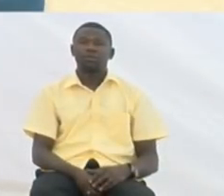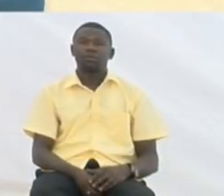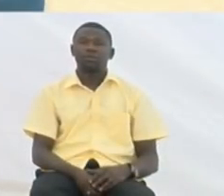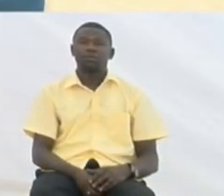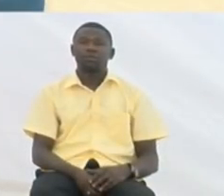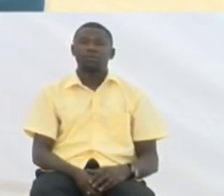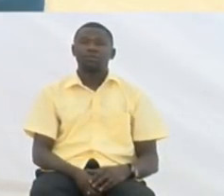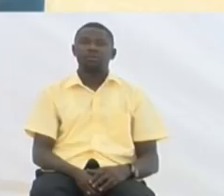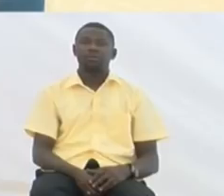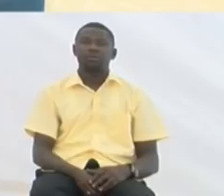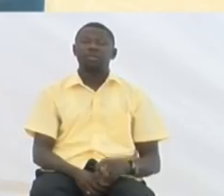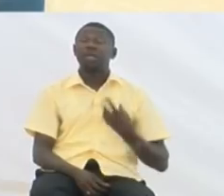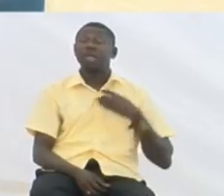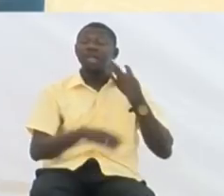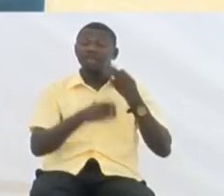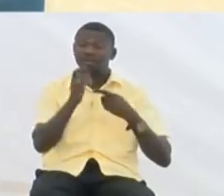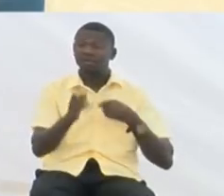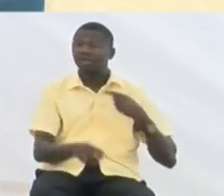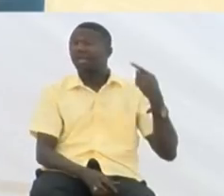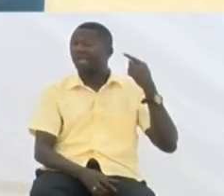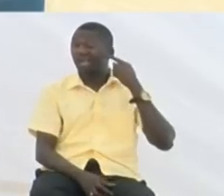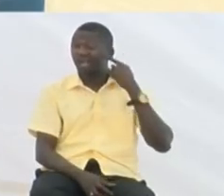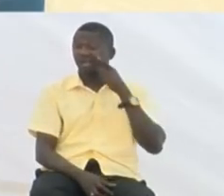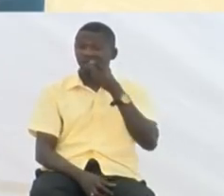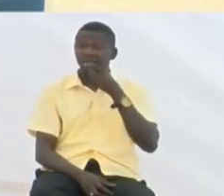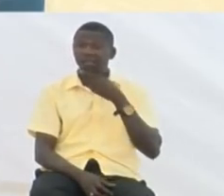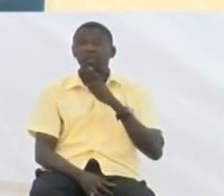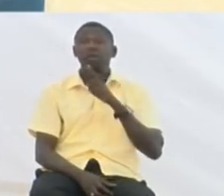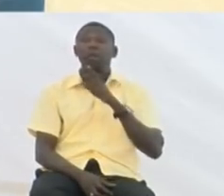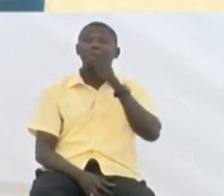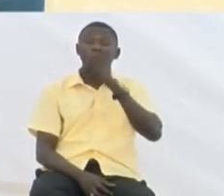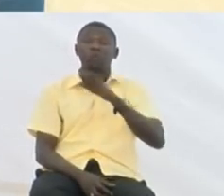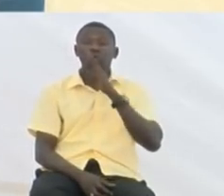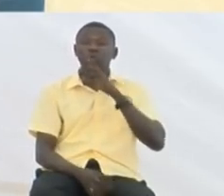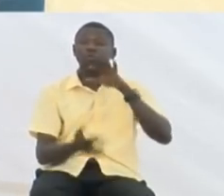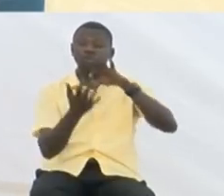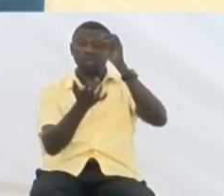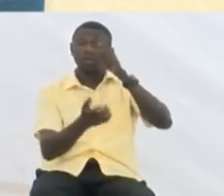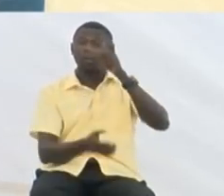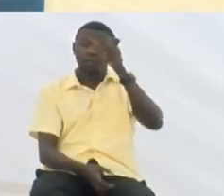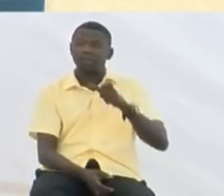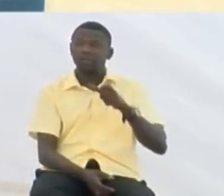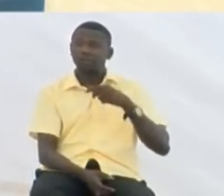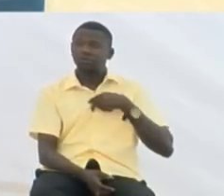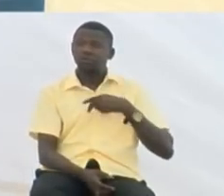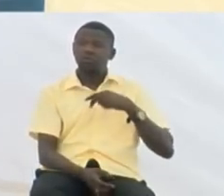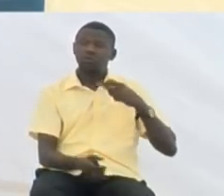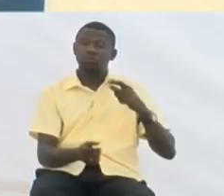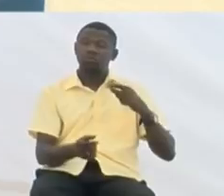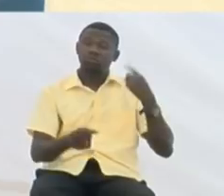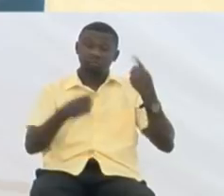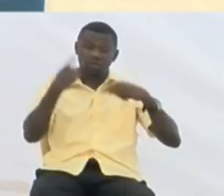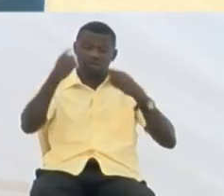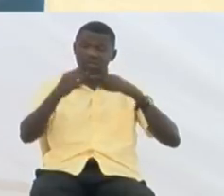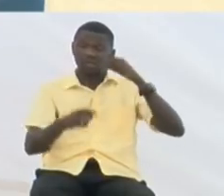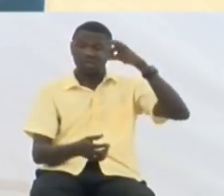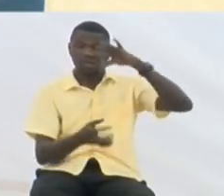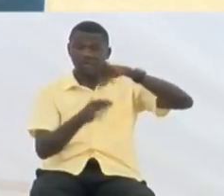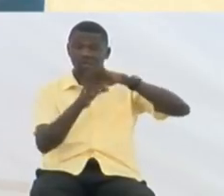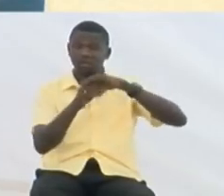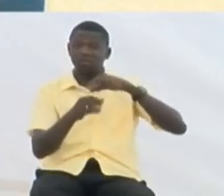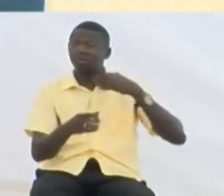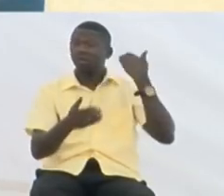hear that he is the one that selects someone to contest elections, I will not also vote for that